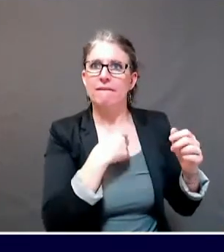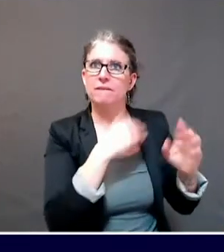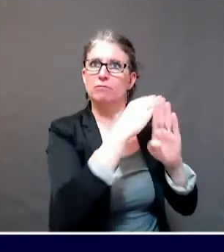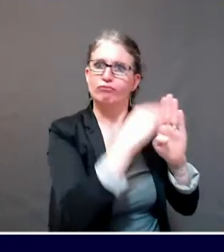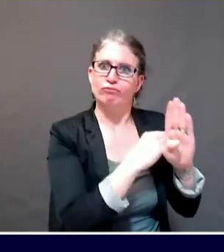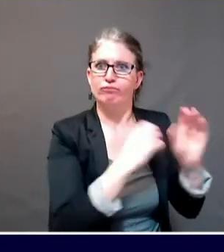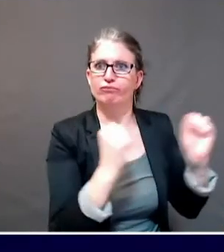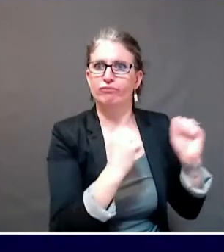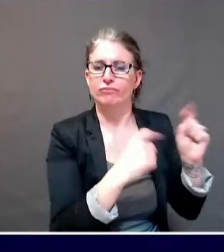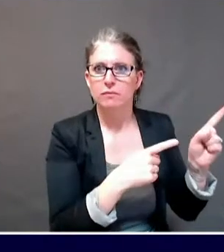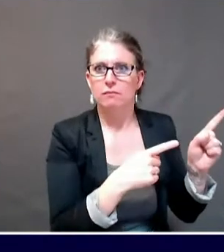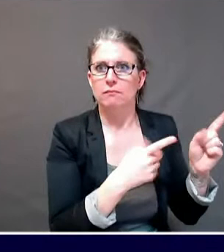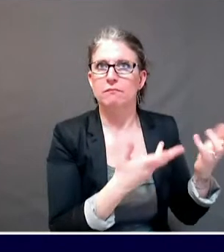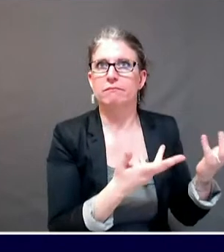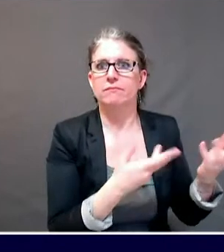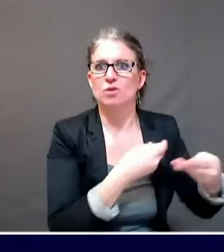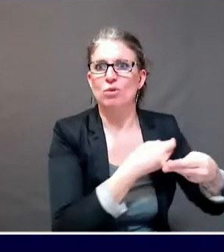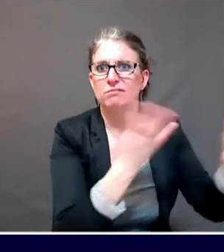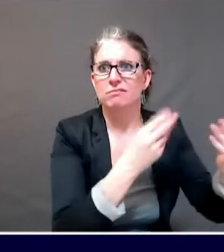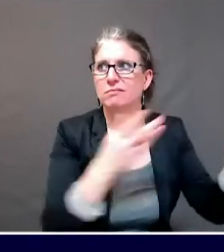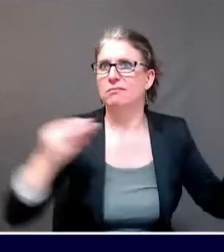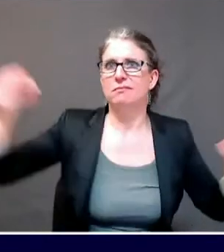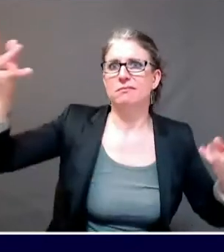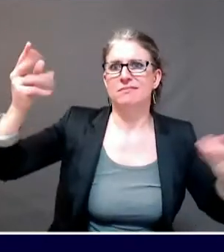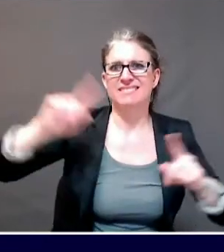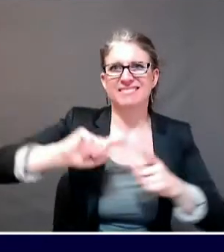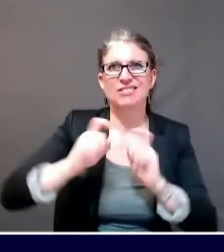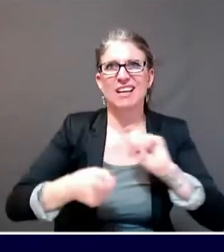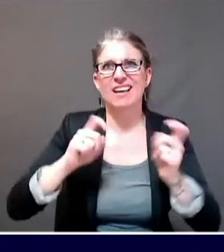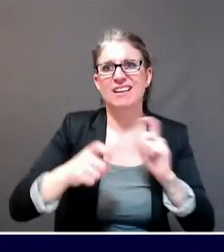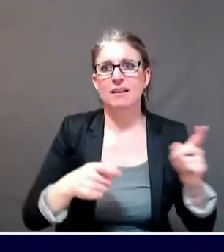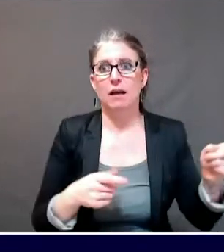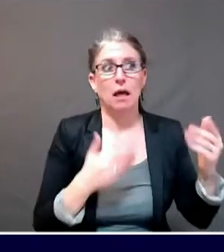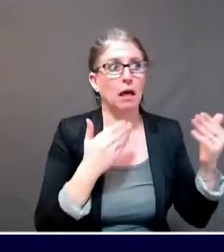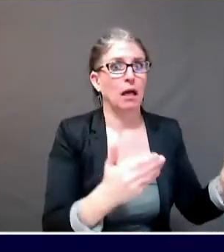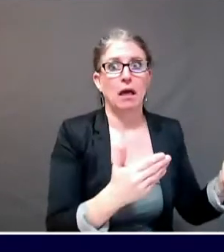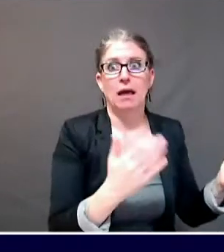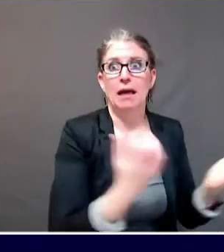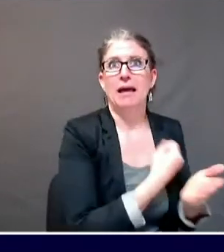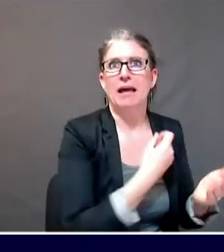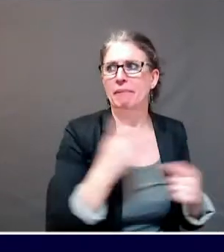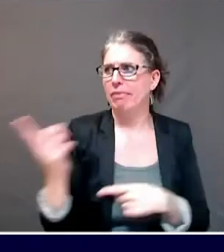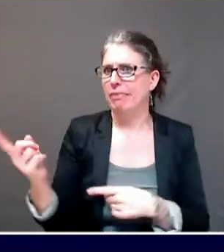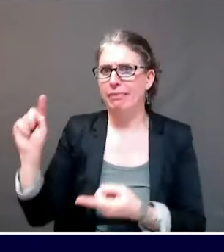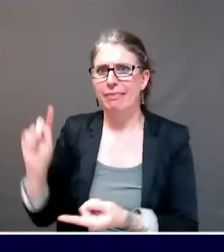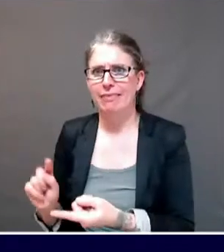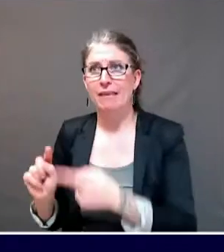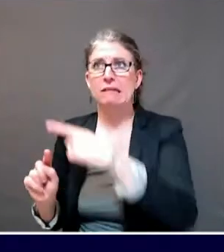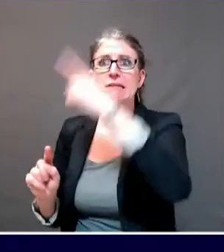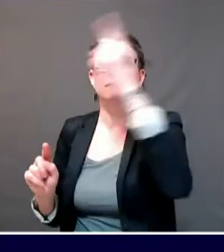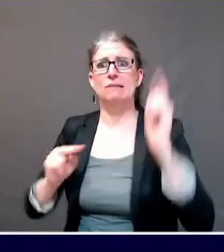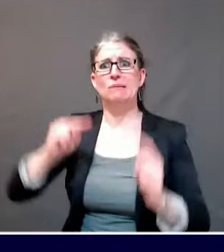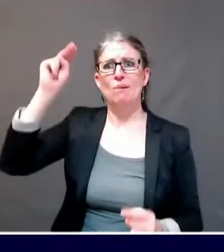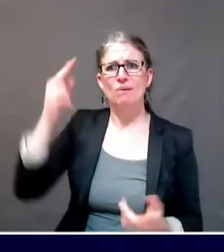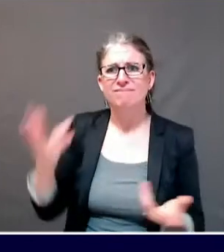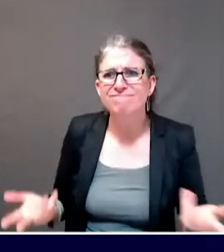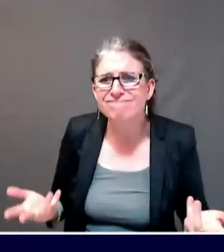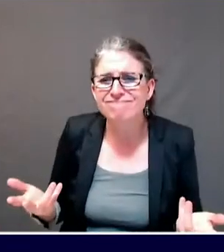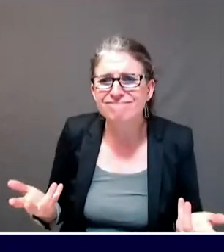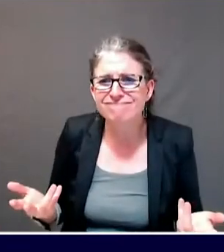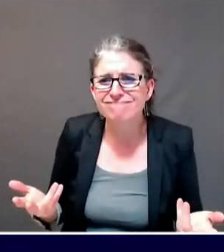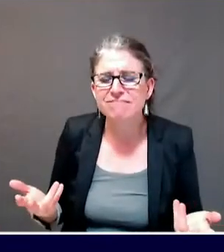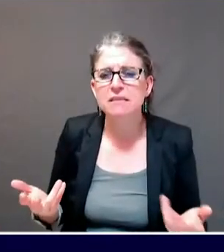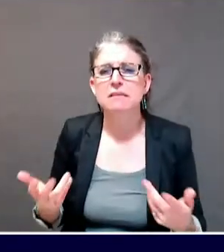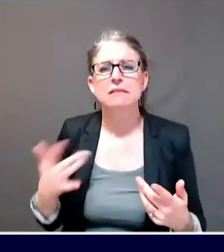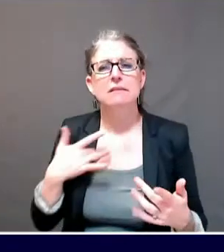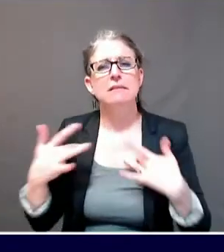their doses this week rather than last week. Thank you. Just to be clear, this type of